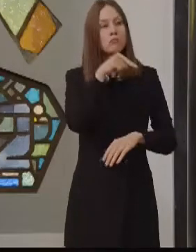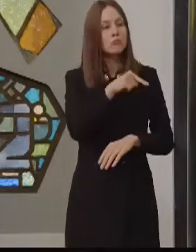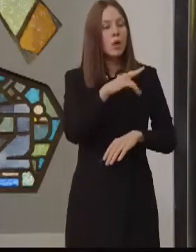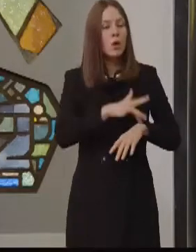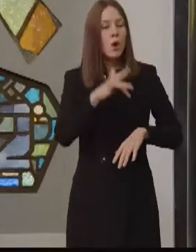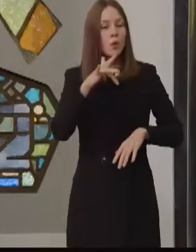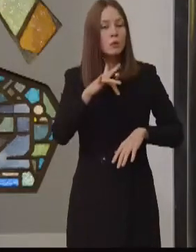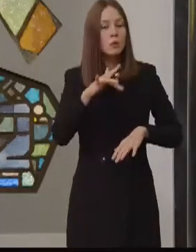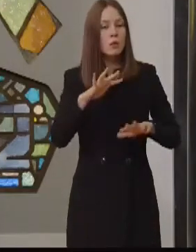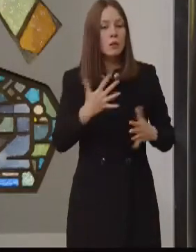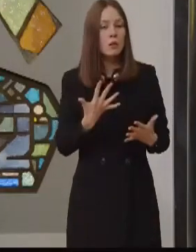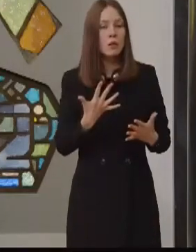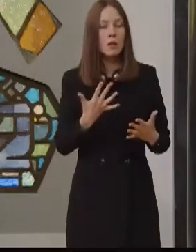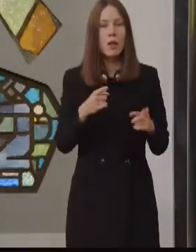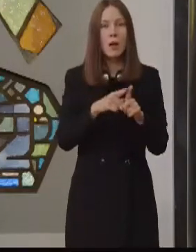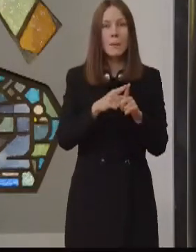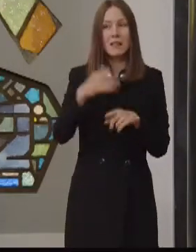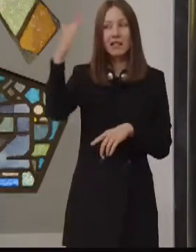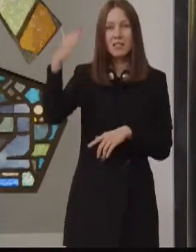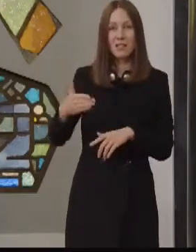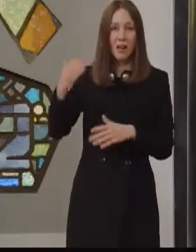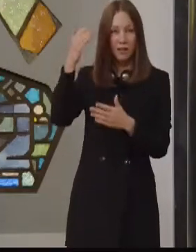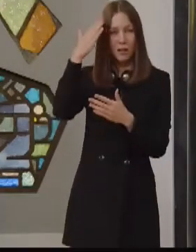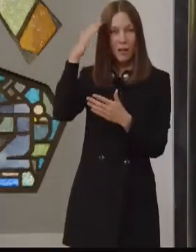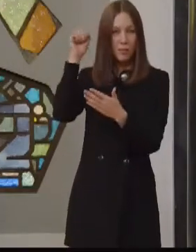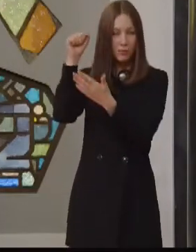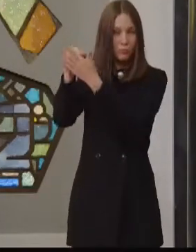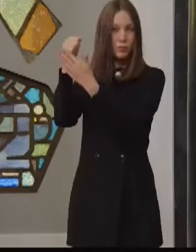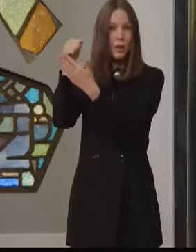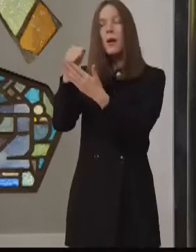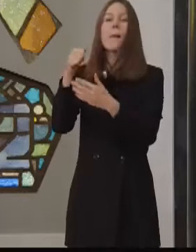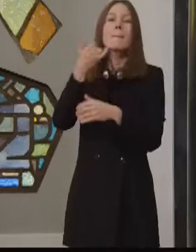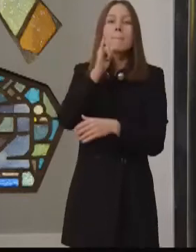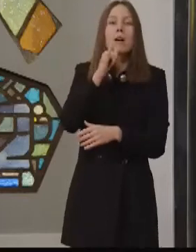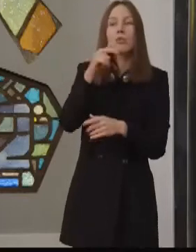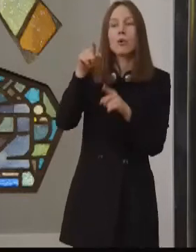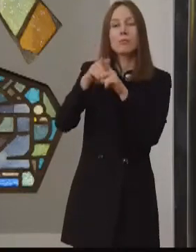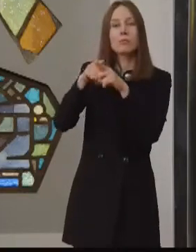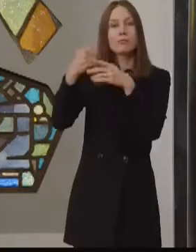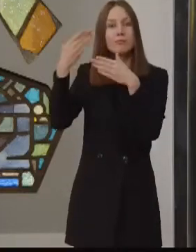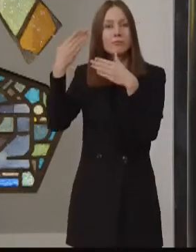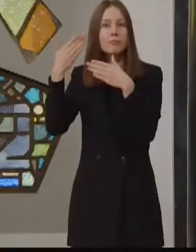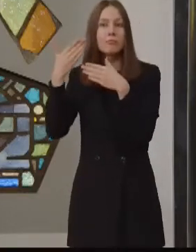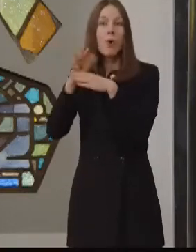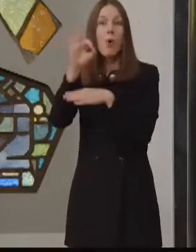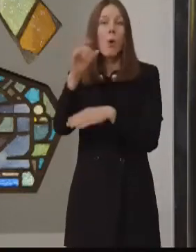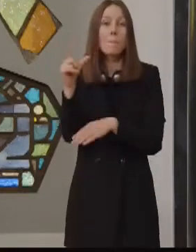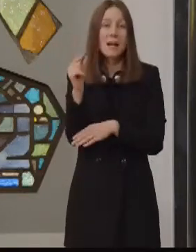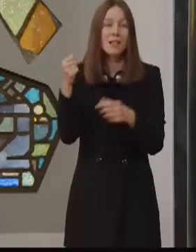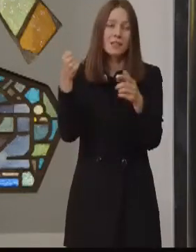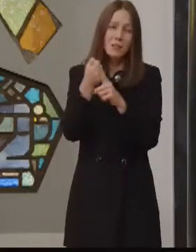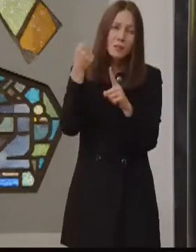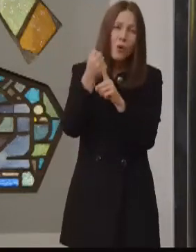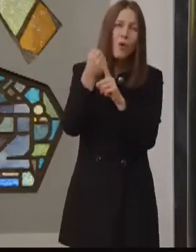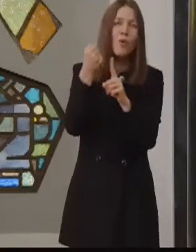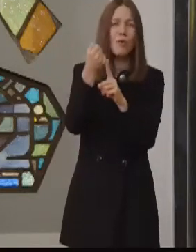When evaluating the work of the Seimas, he said that he felt as if he was trying to bang his head on the